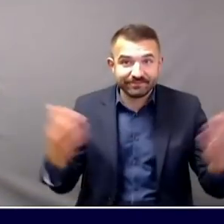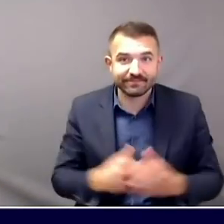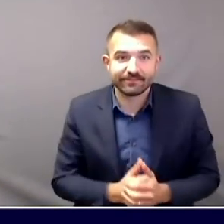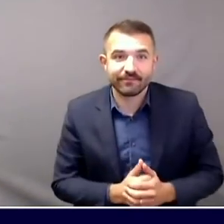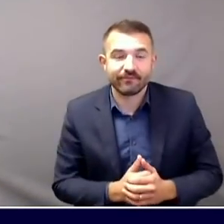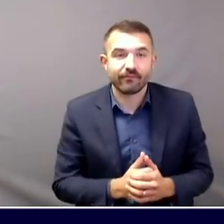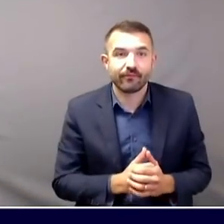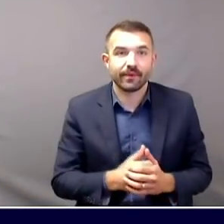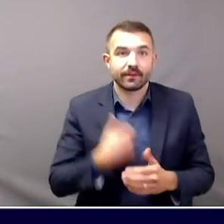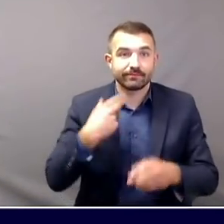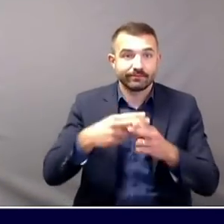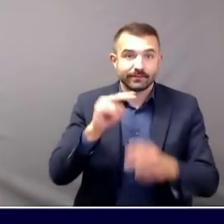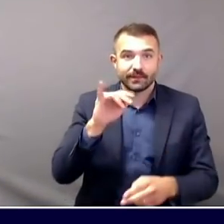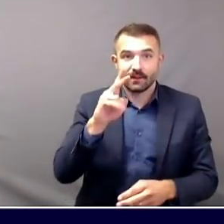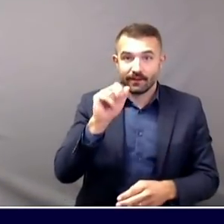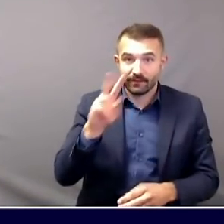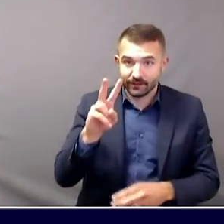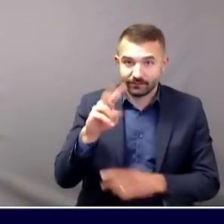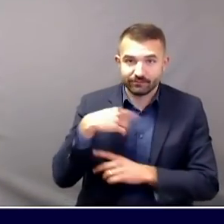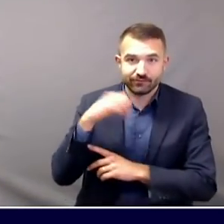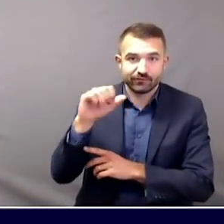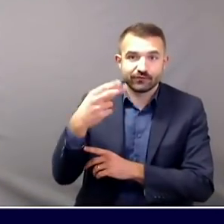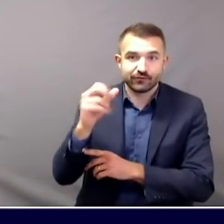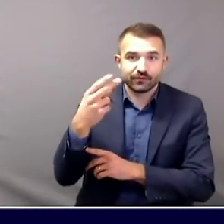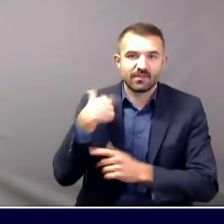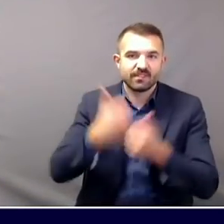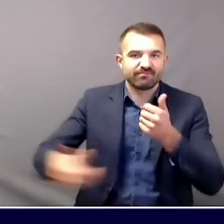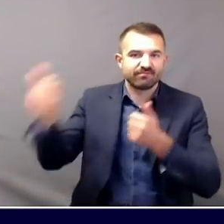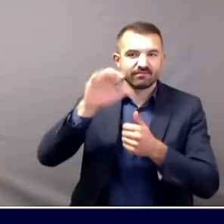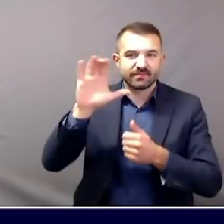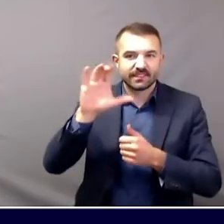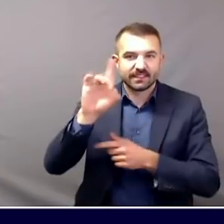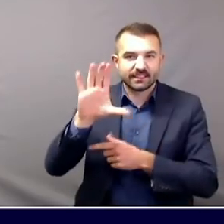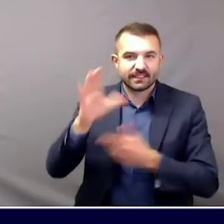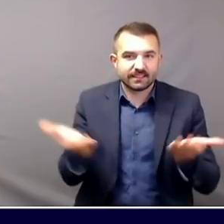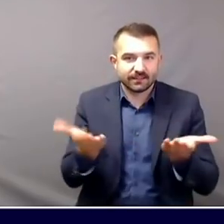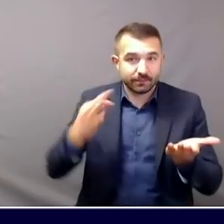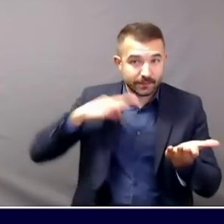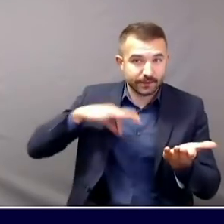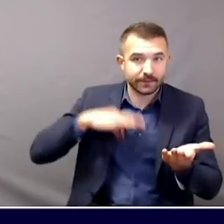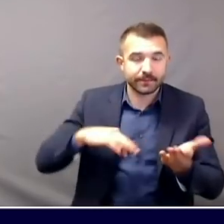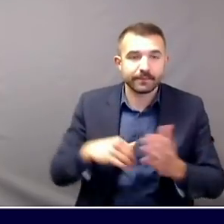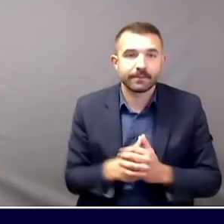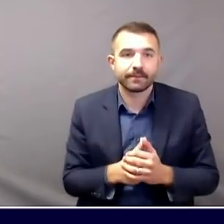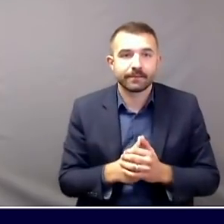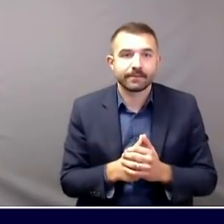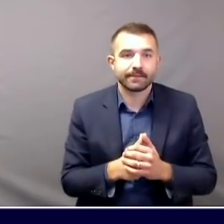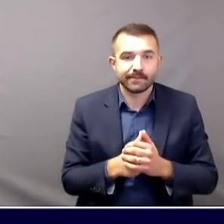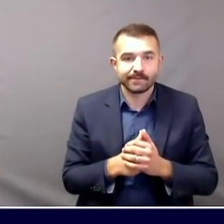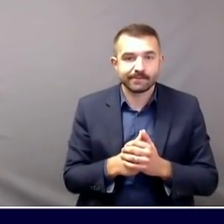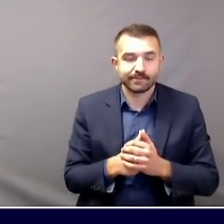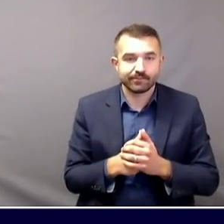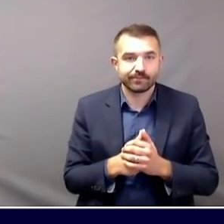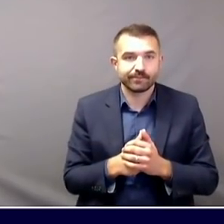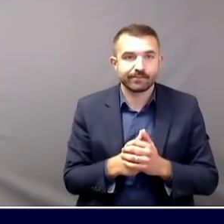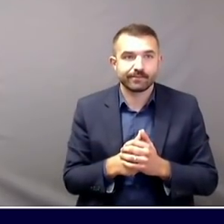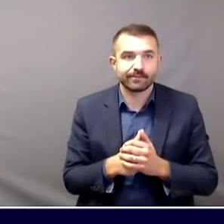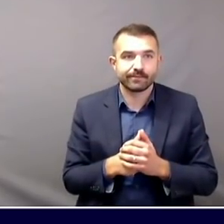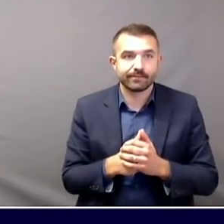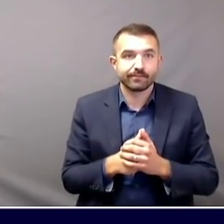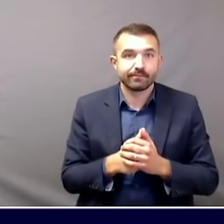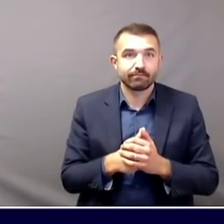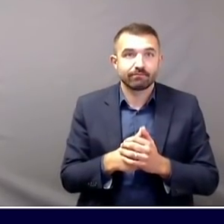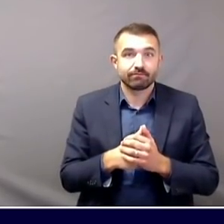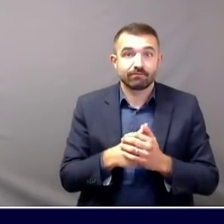My name is Nirav Shah, and I am the director of the State of Maine Center for Disease Control and Prevention. I'm joined this afternoon by